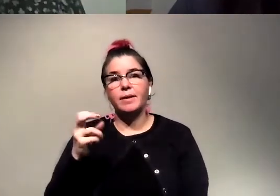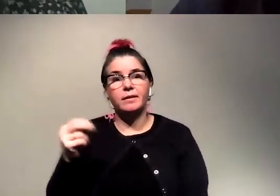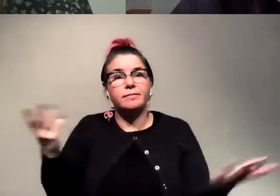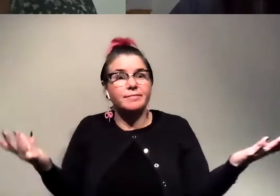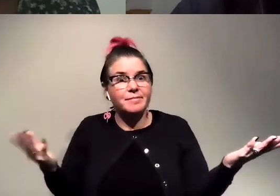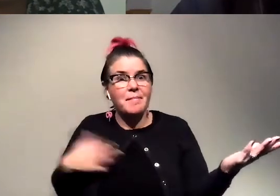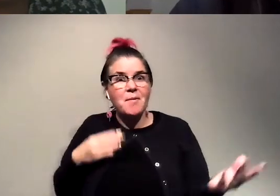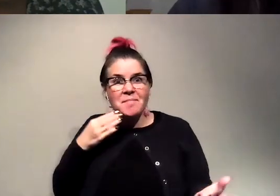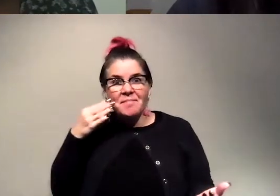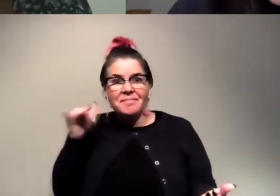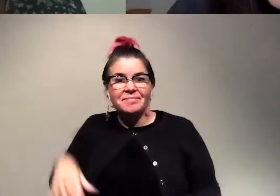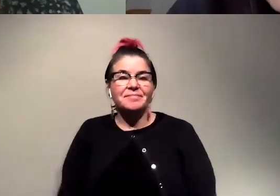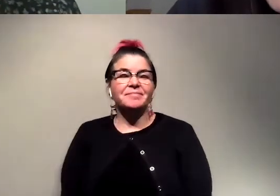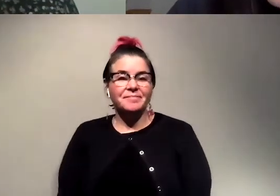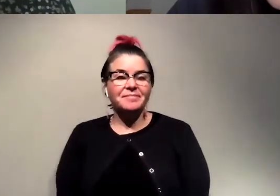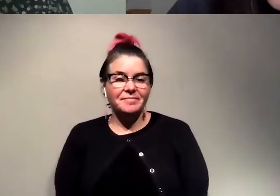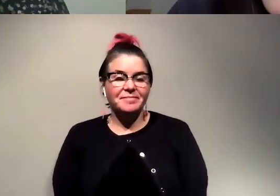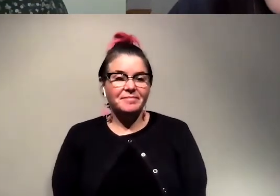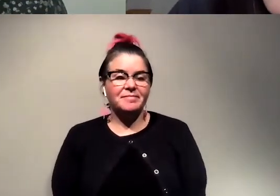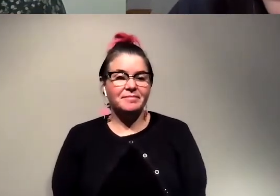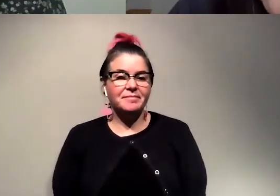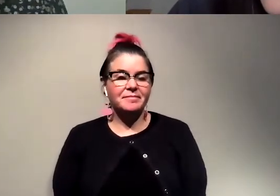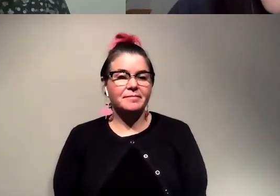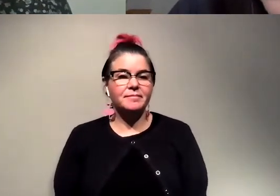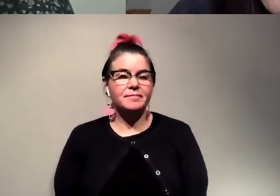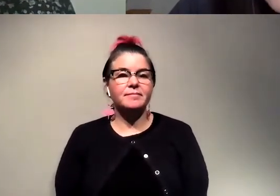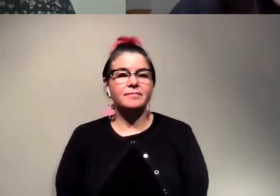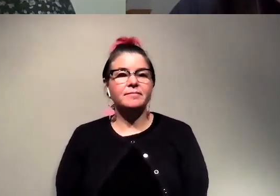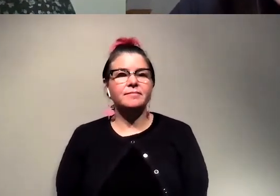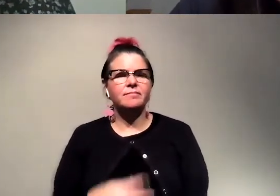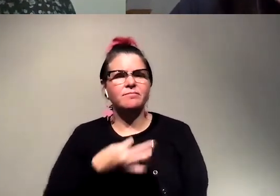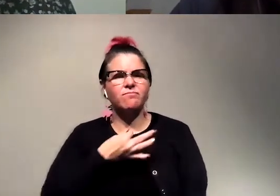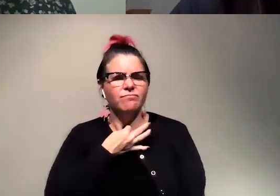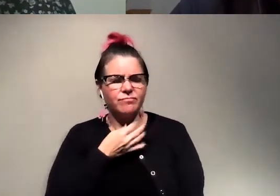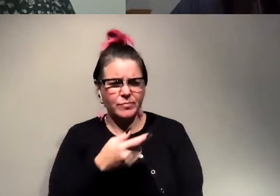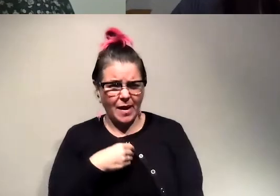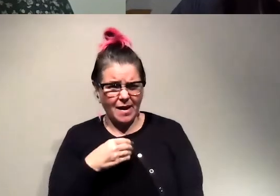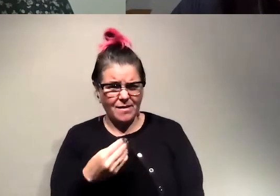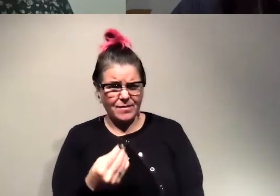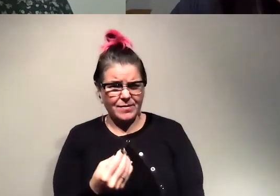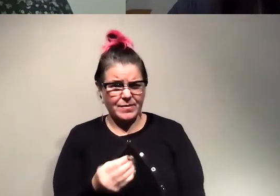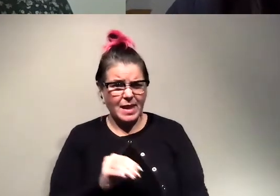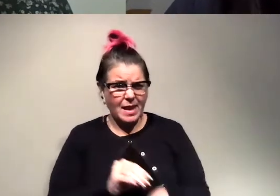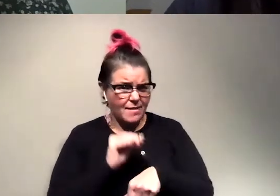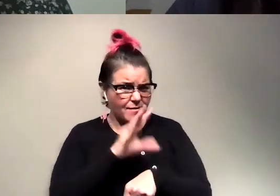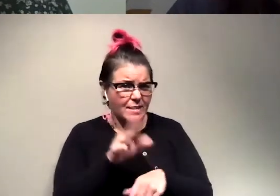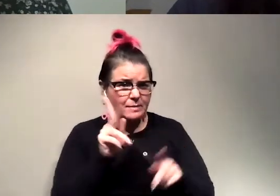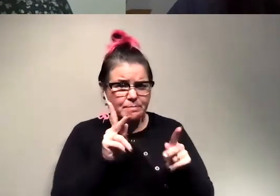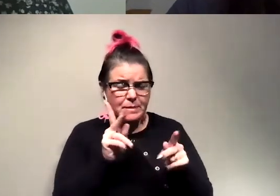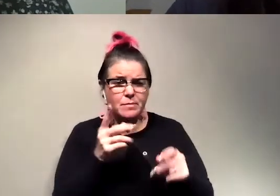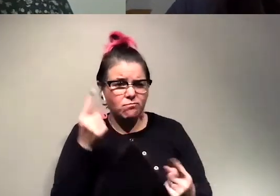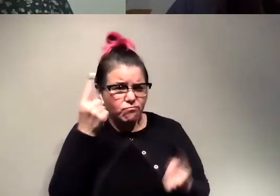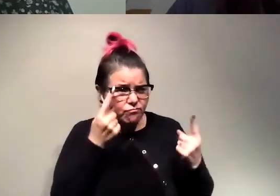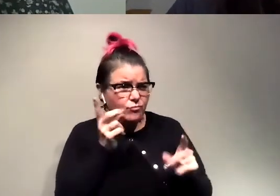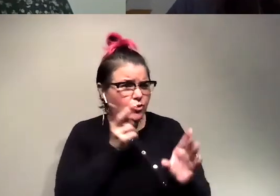live. Cool. Curious wants to know, do you have any advice for anyone considering your field or anything that you wish